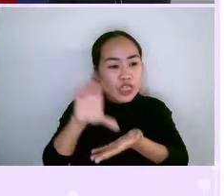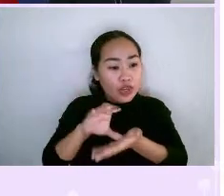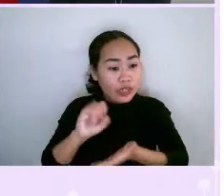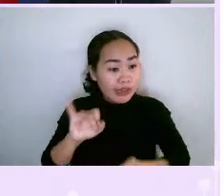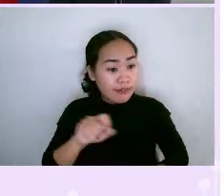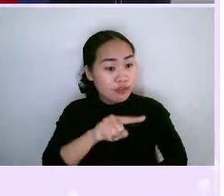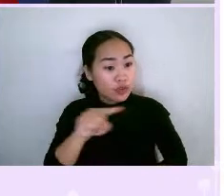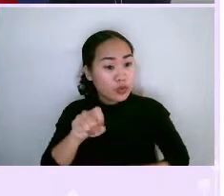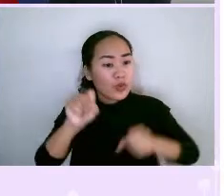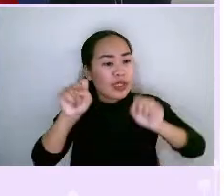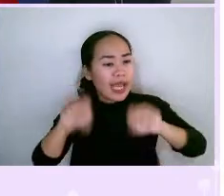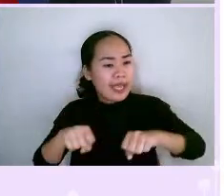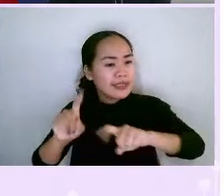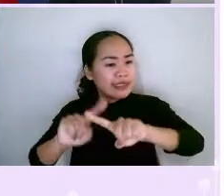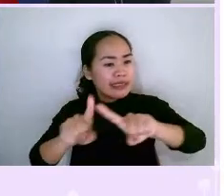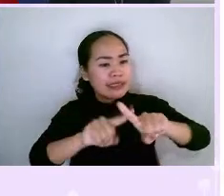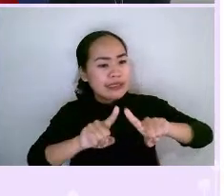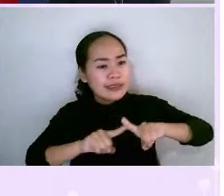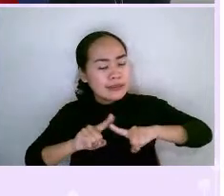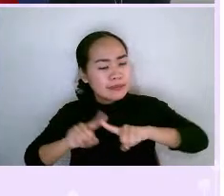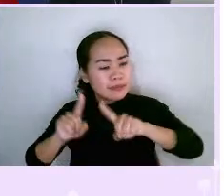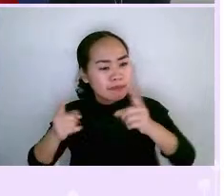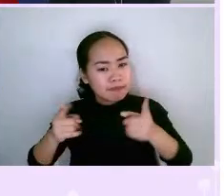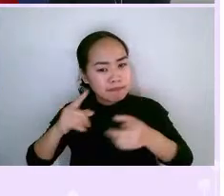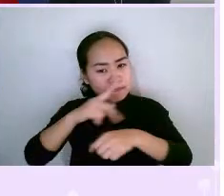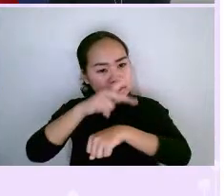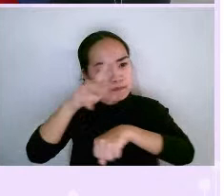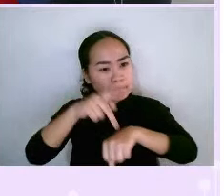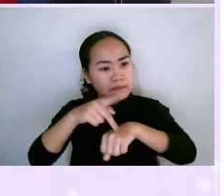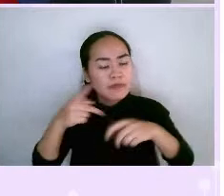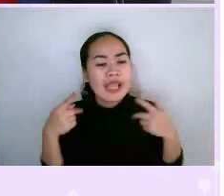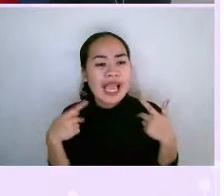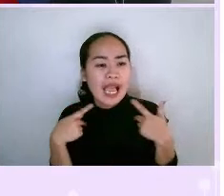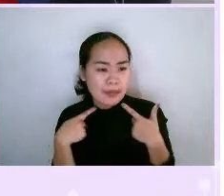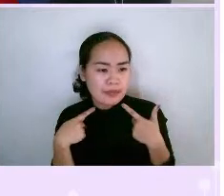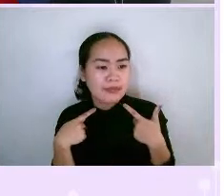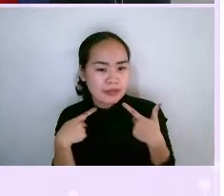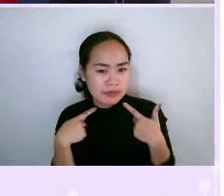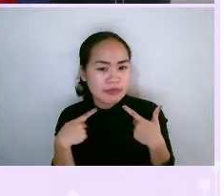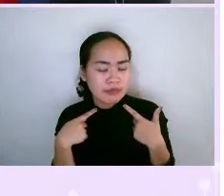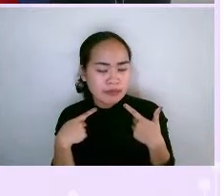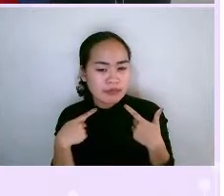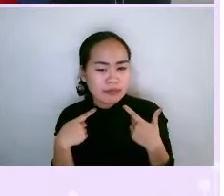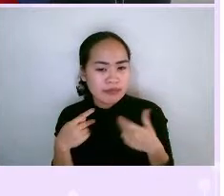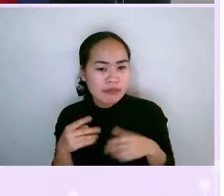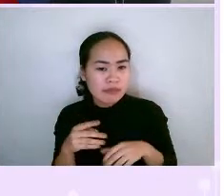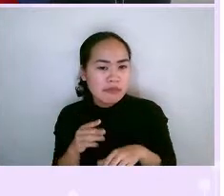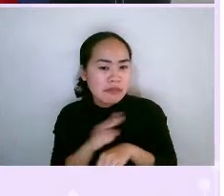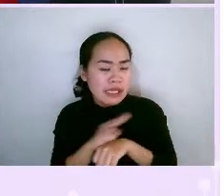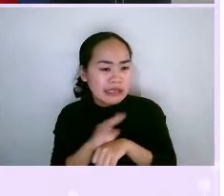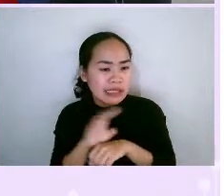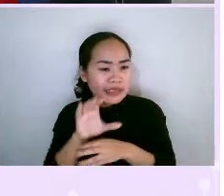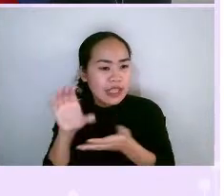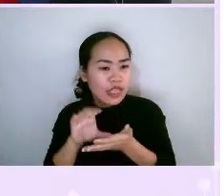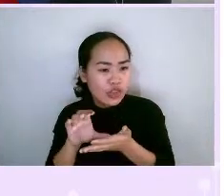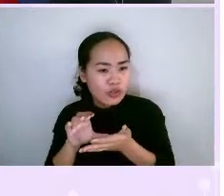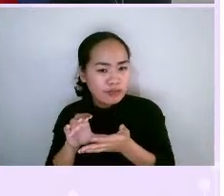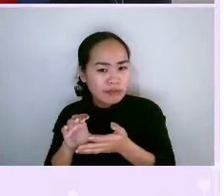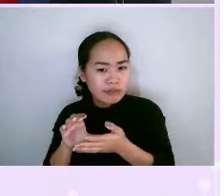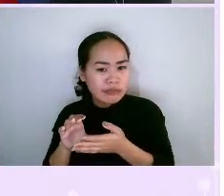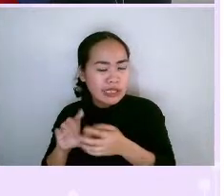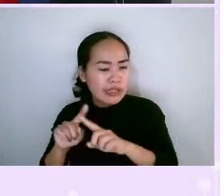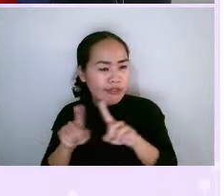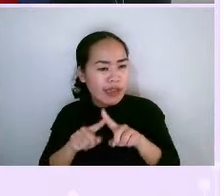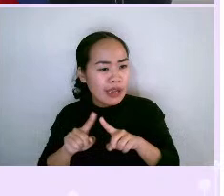Pilipinas, you would notice that we have the Negosyo Centers in each of the municipality and city, and